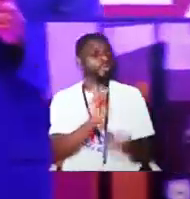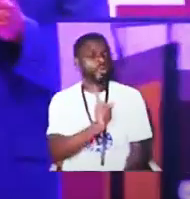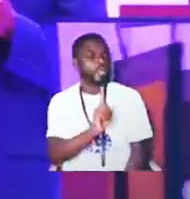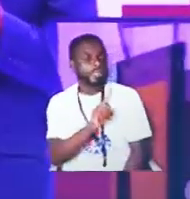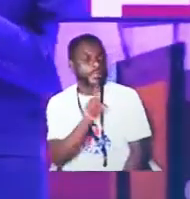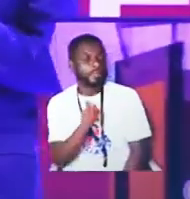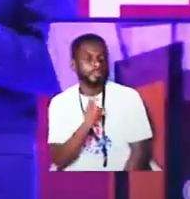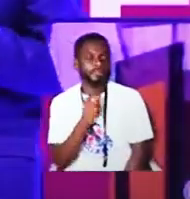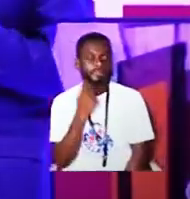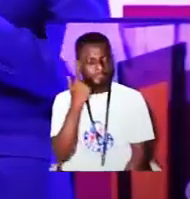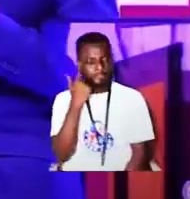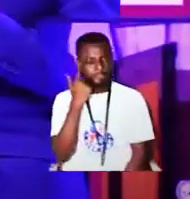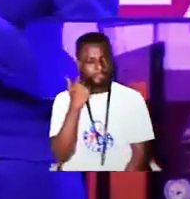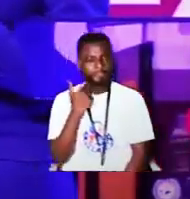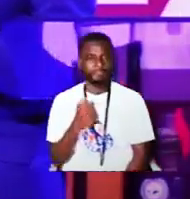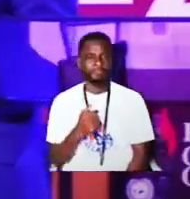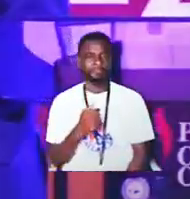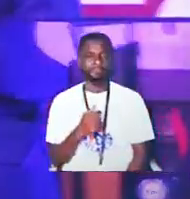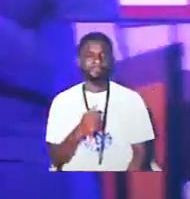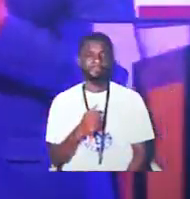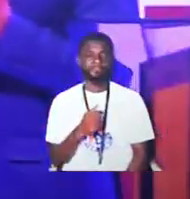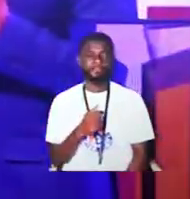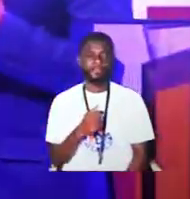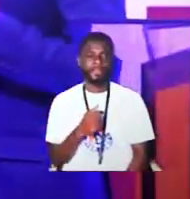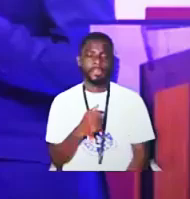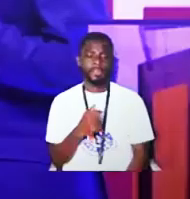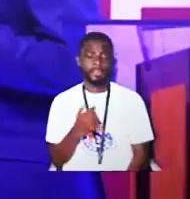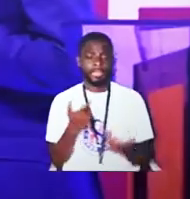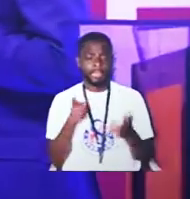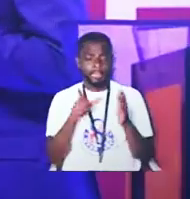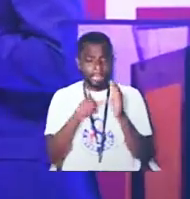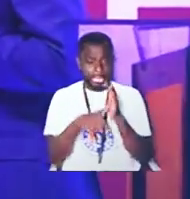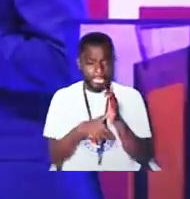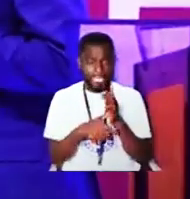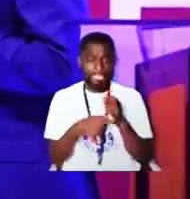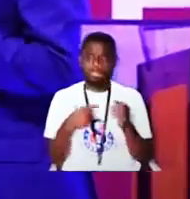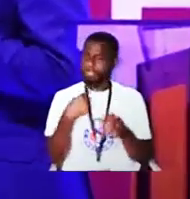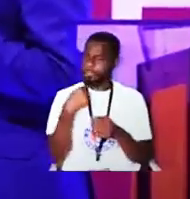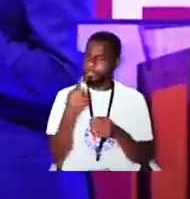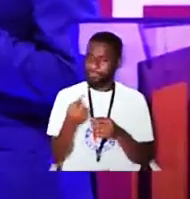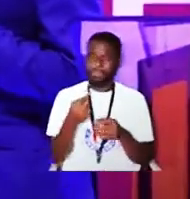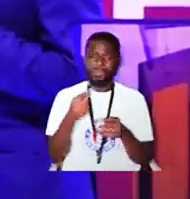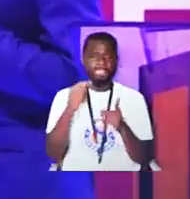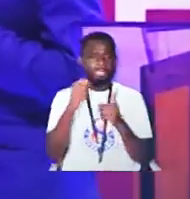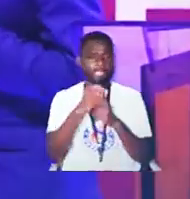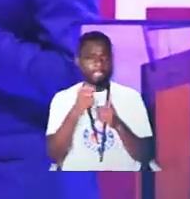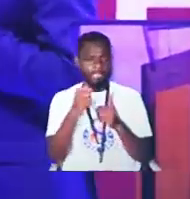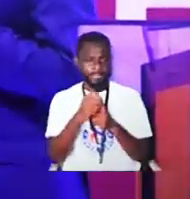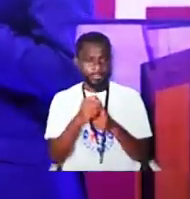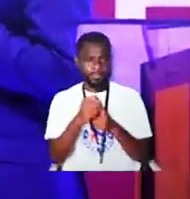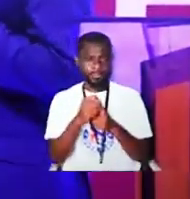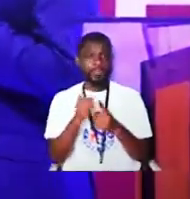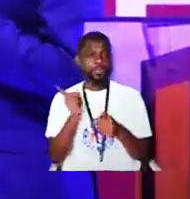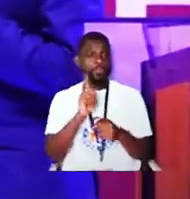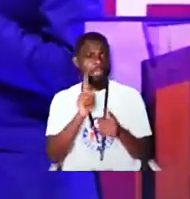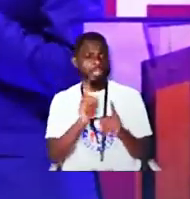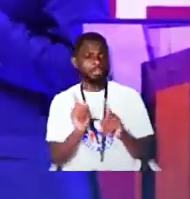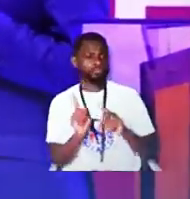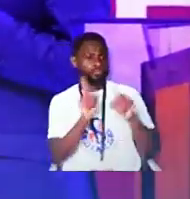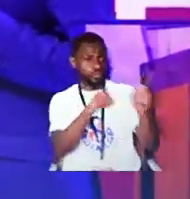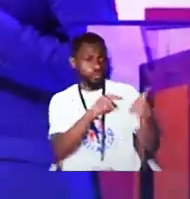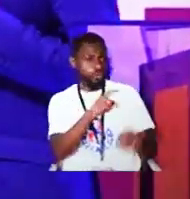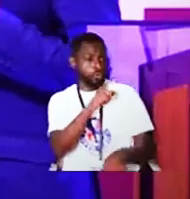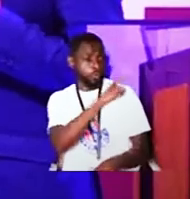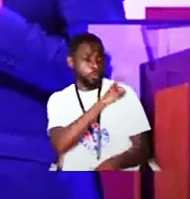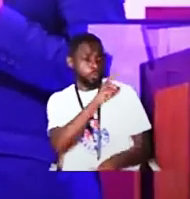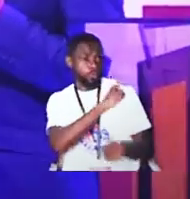then they mentioned the town where he's supposed to go and meet the police, go to the police